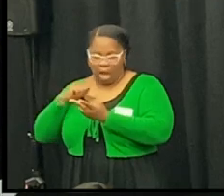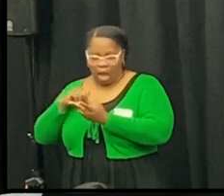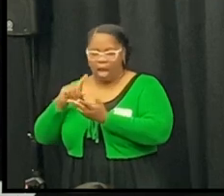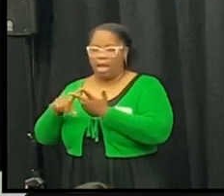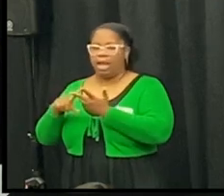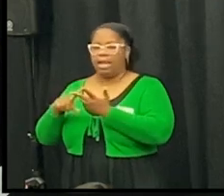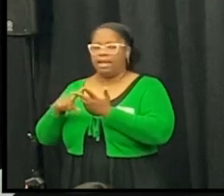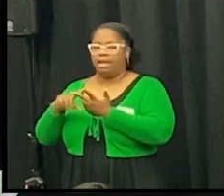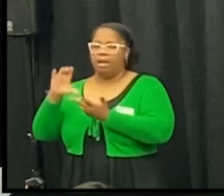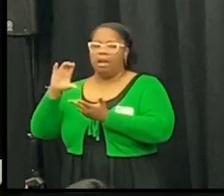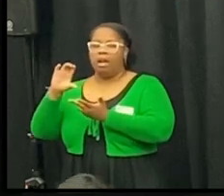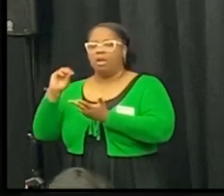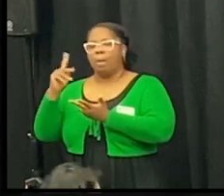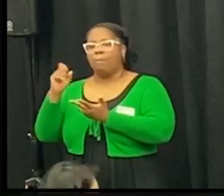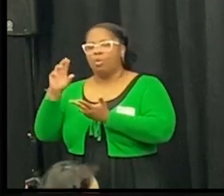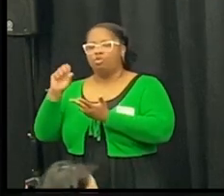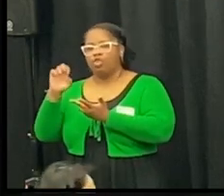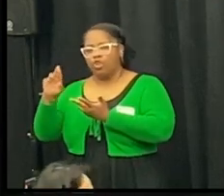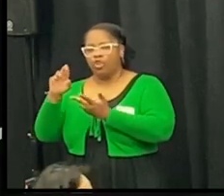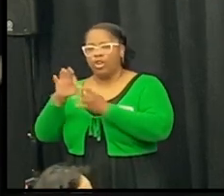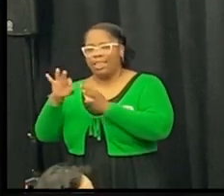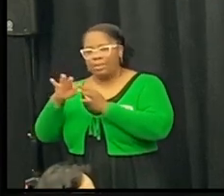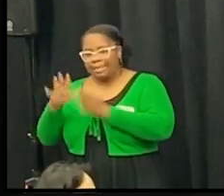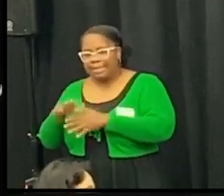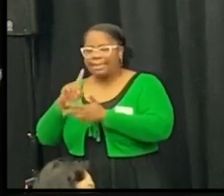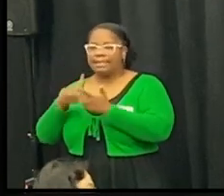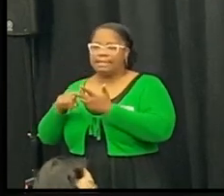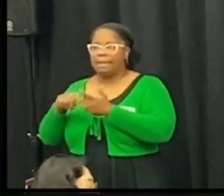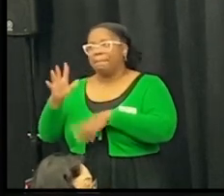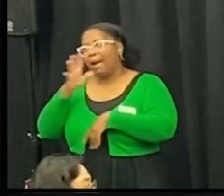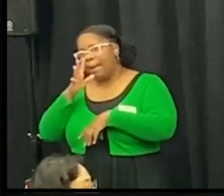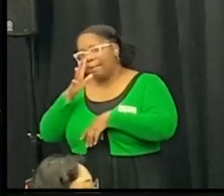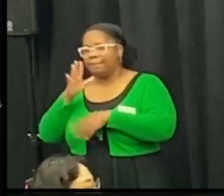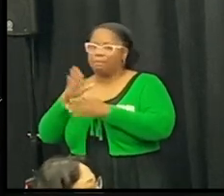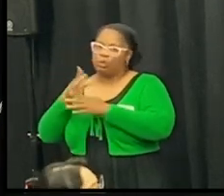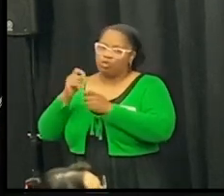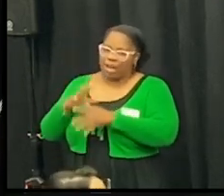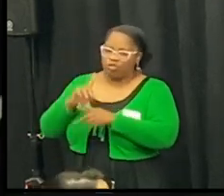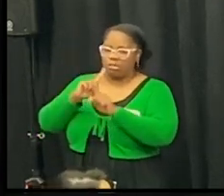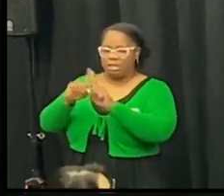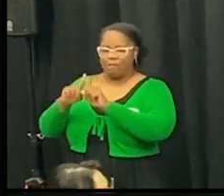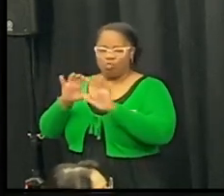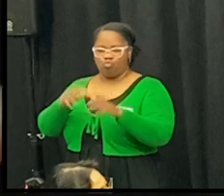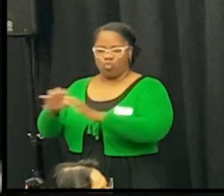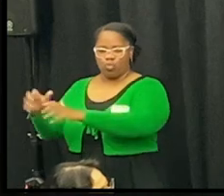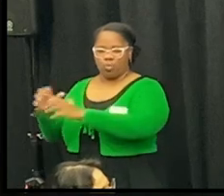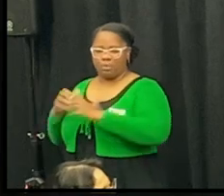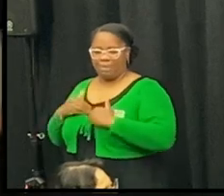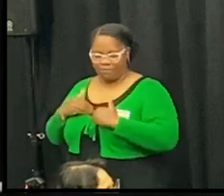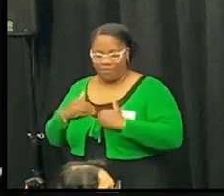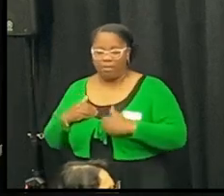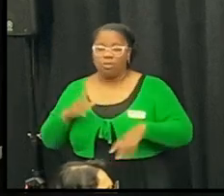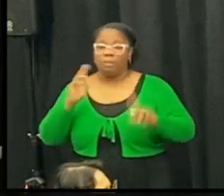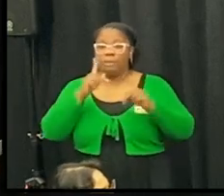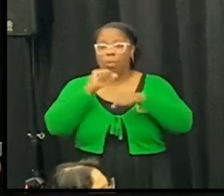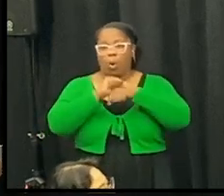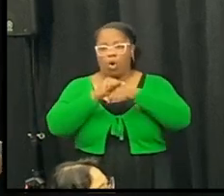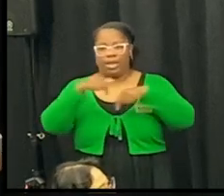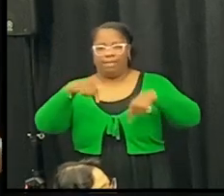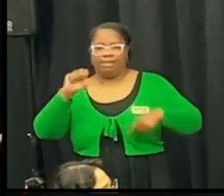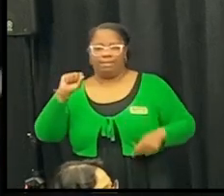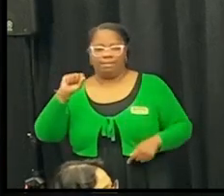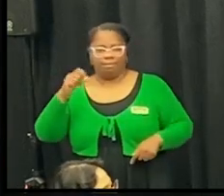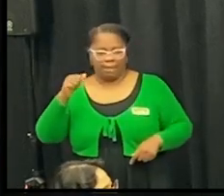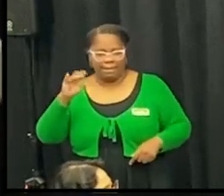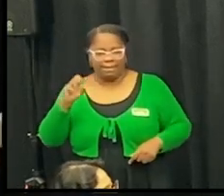Maestra Composer Lyricists, and we have Maestra Moms, and we have Maestra Music Directors. And so people who are working in this space might